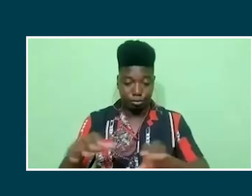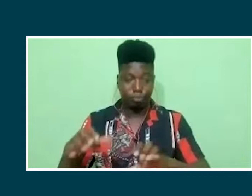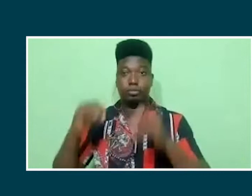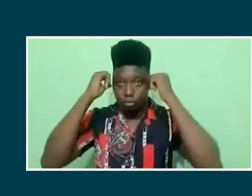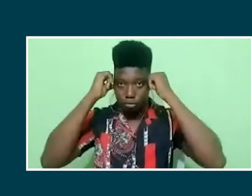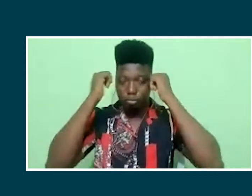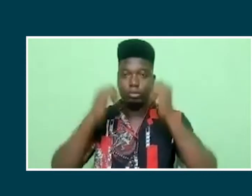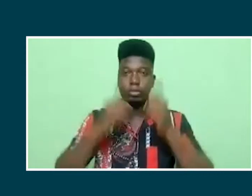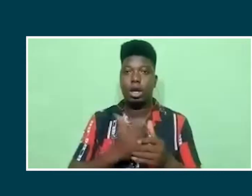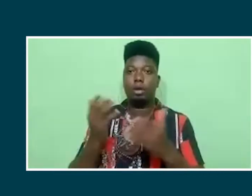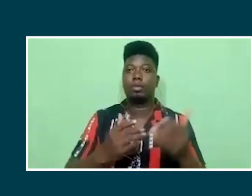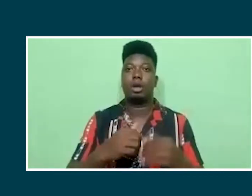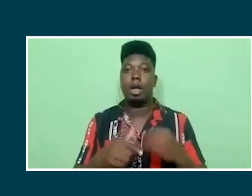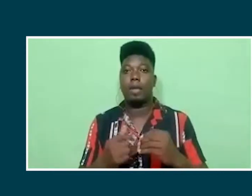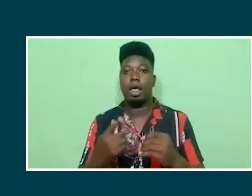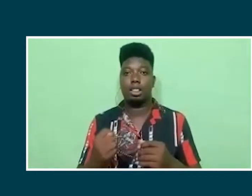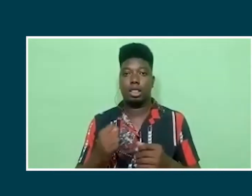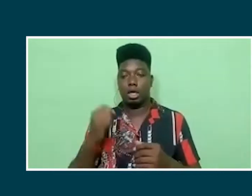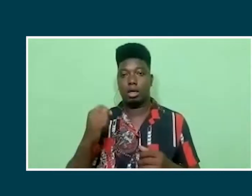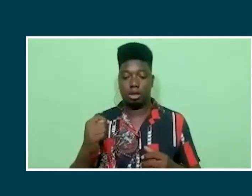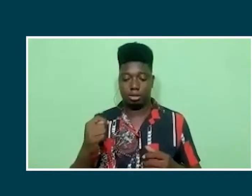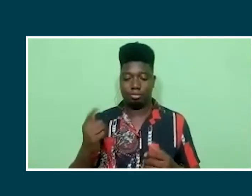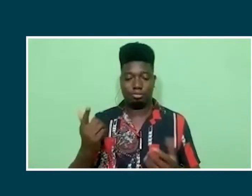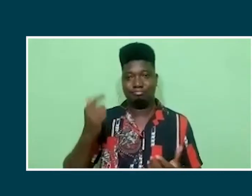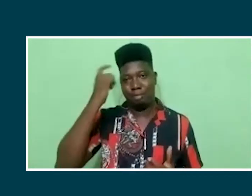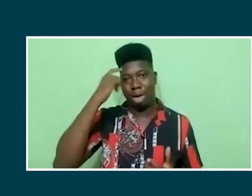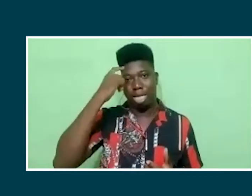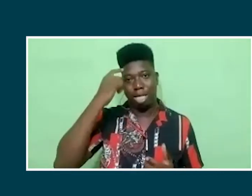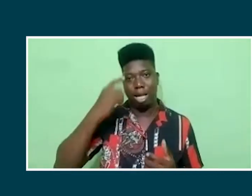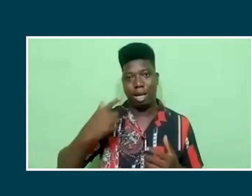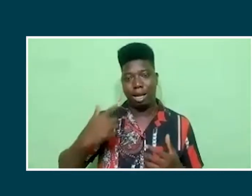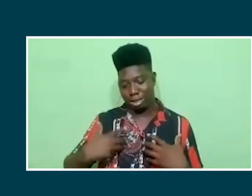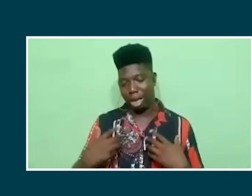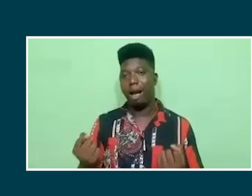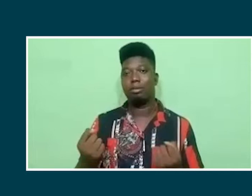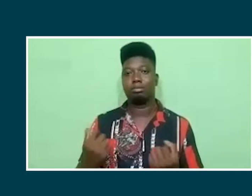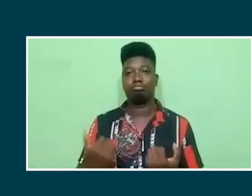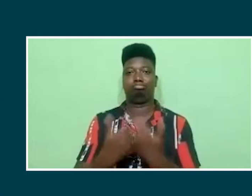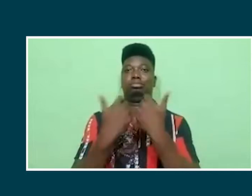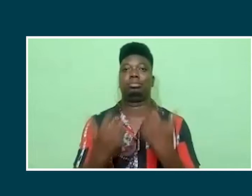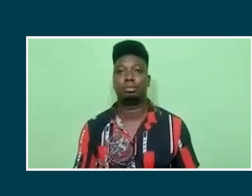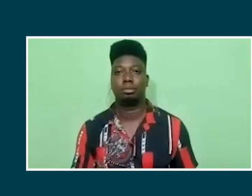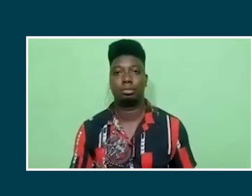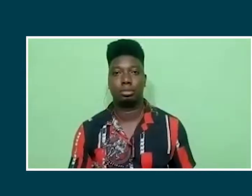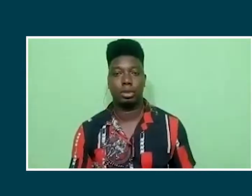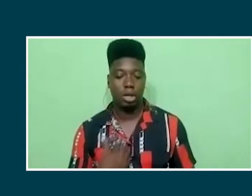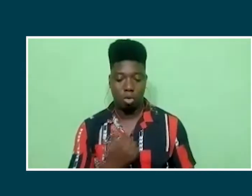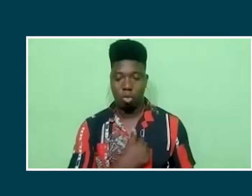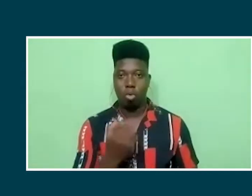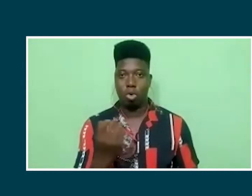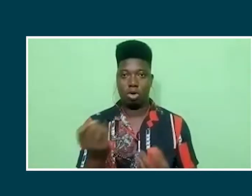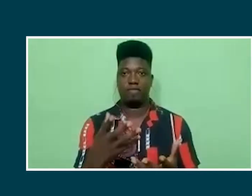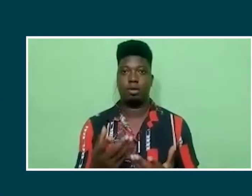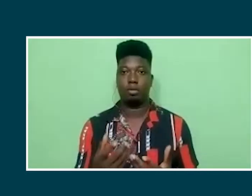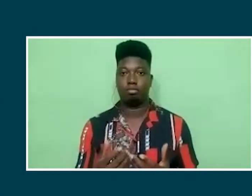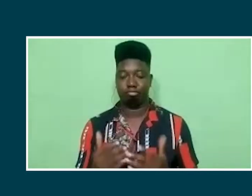mental health challenges. And so sometimes we are not, when you don't also give them a platform to express